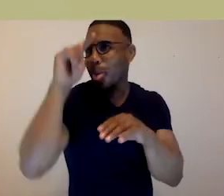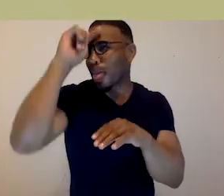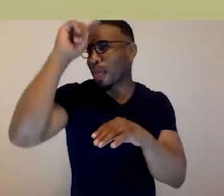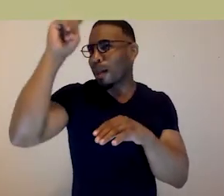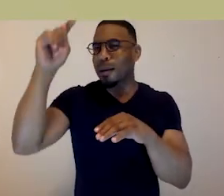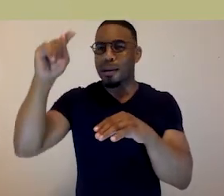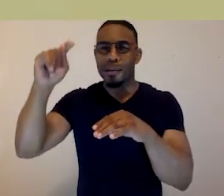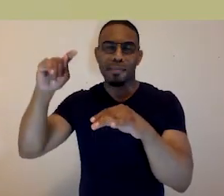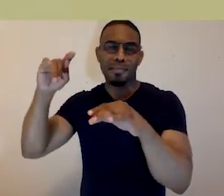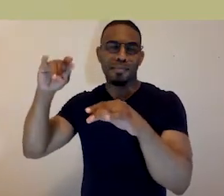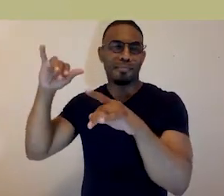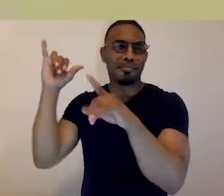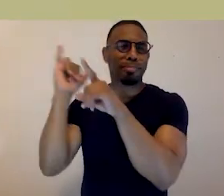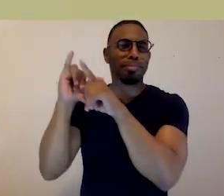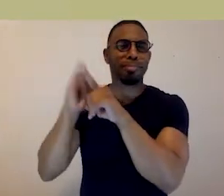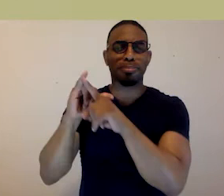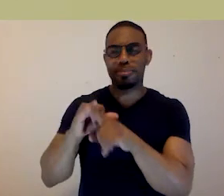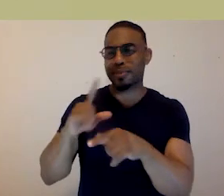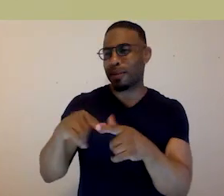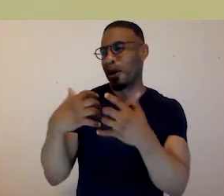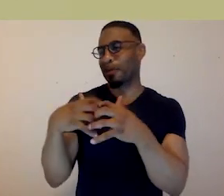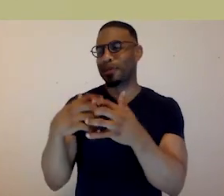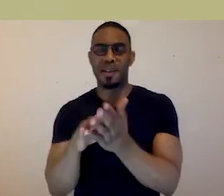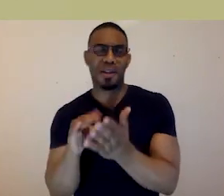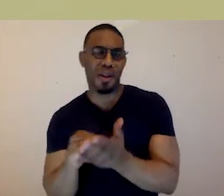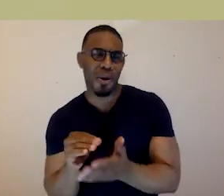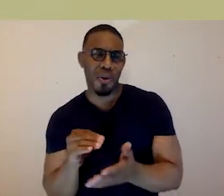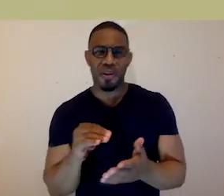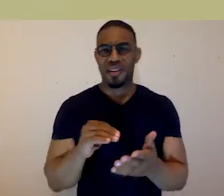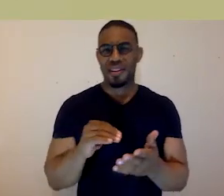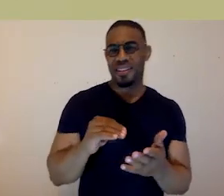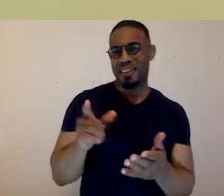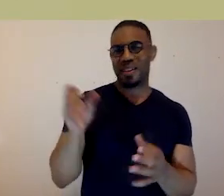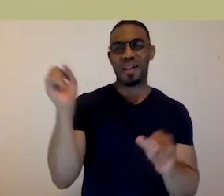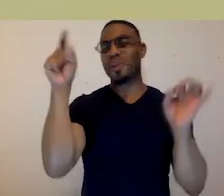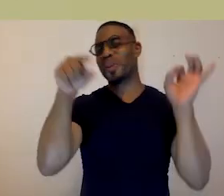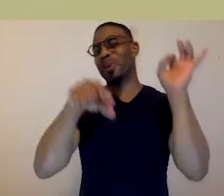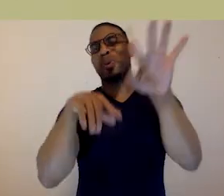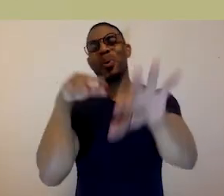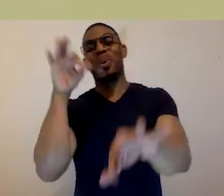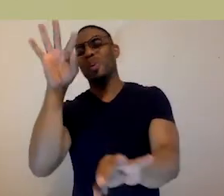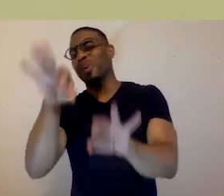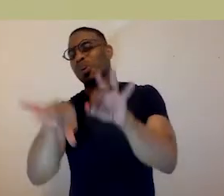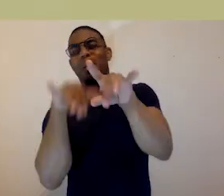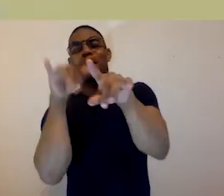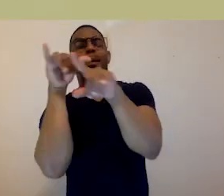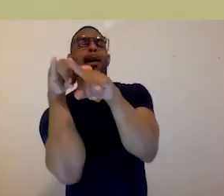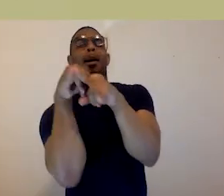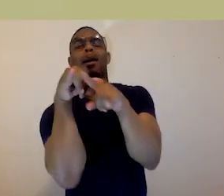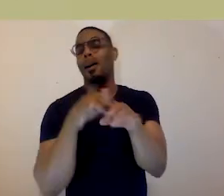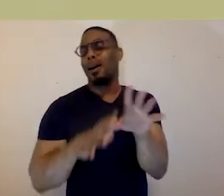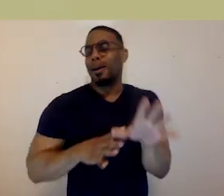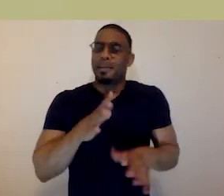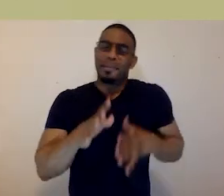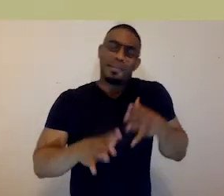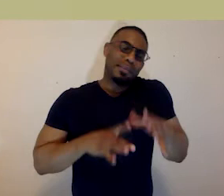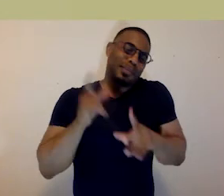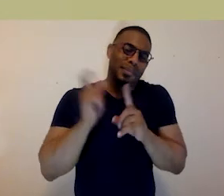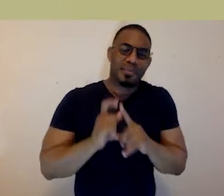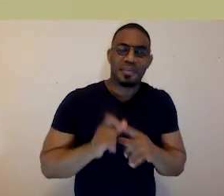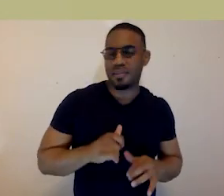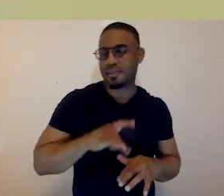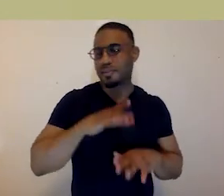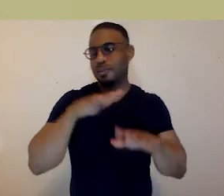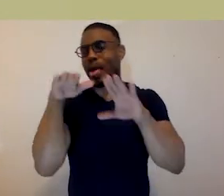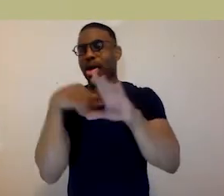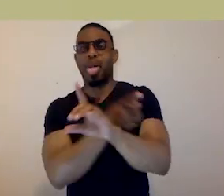theory about machine learning, and he's throwing all of this fancy jargon and his